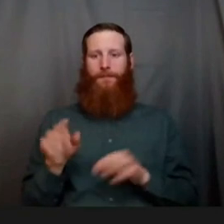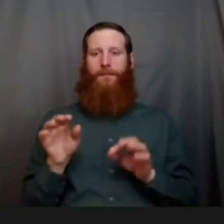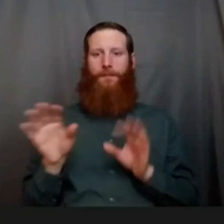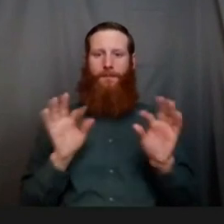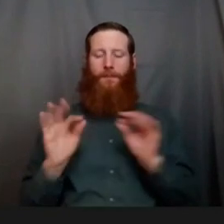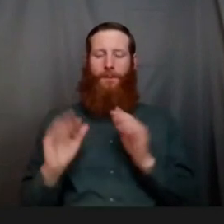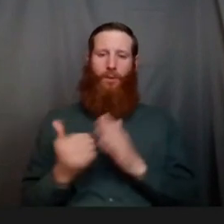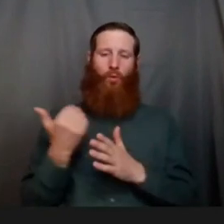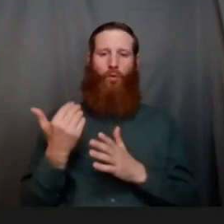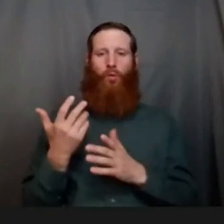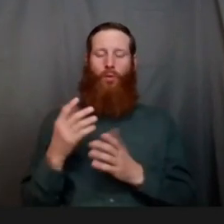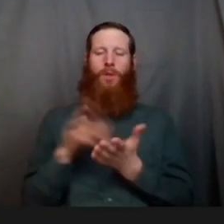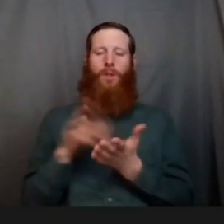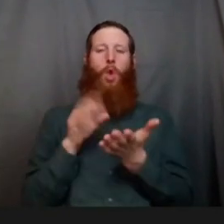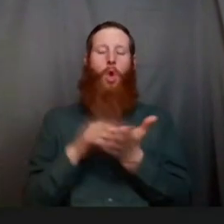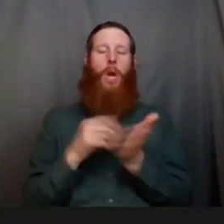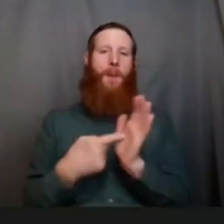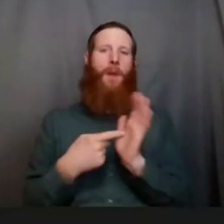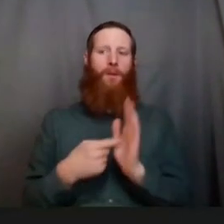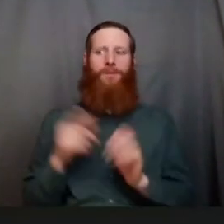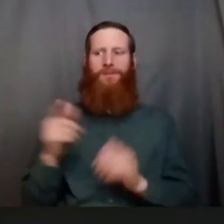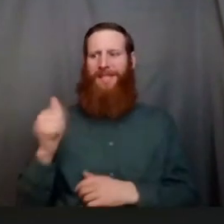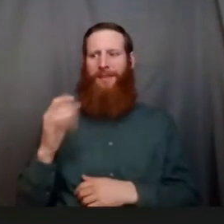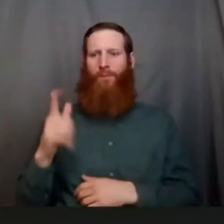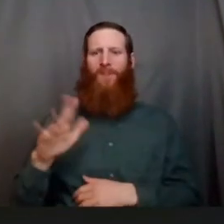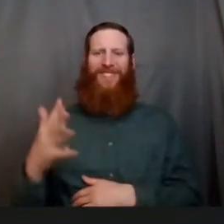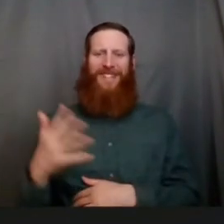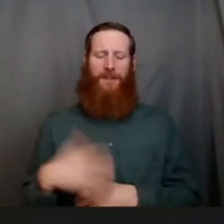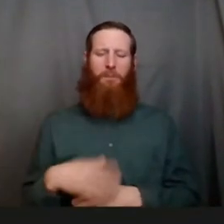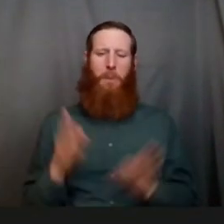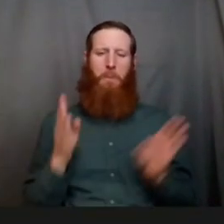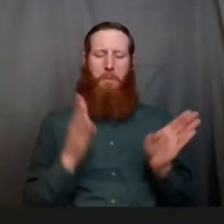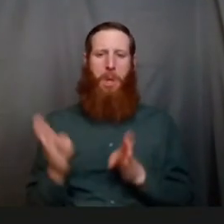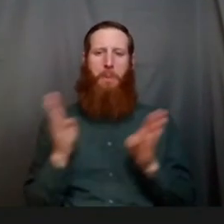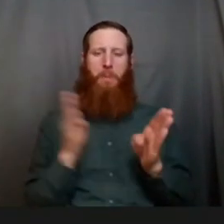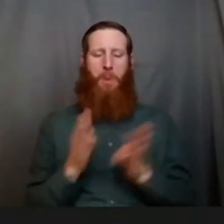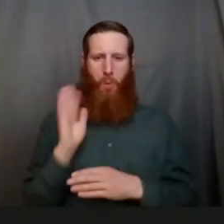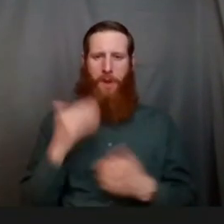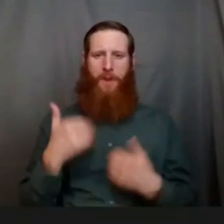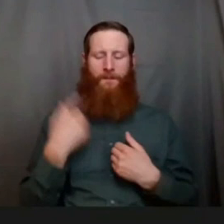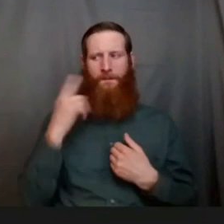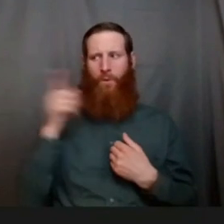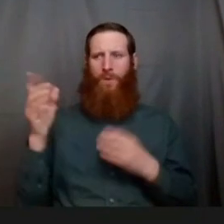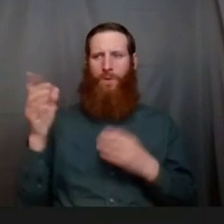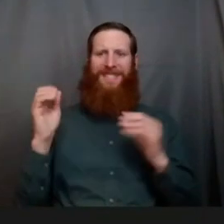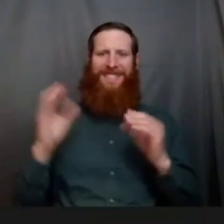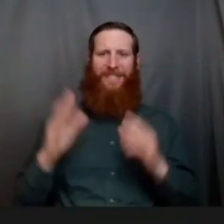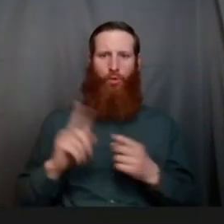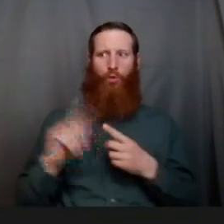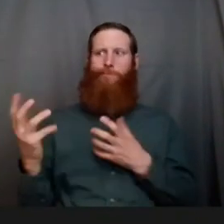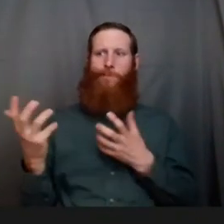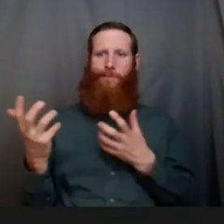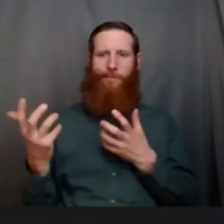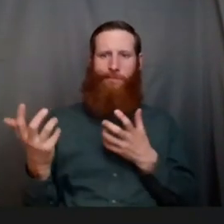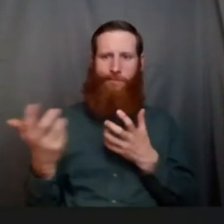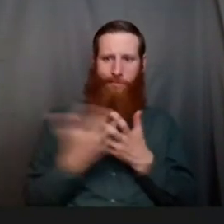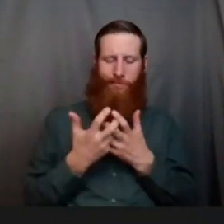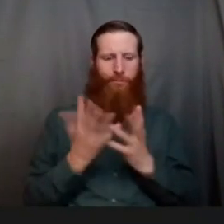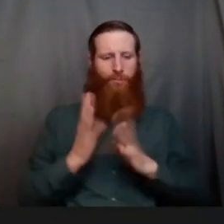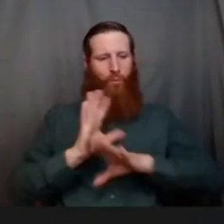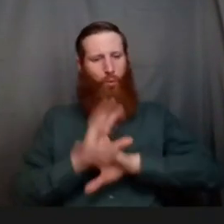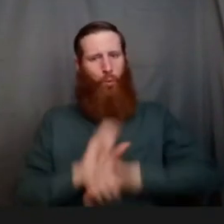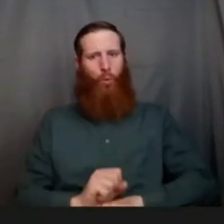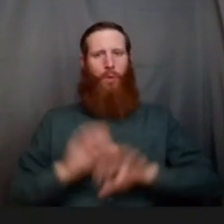models as of April 5th, but there will be planning time for our teachers to get acclimated to their classrooms, to the